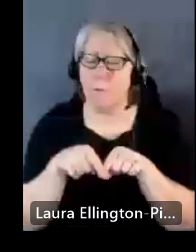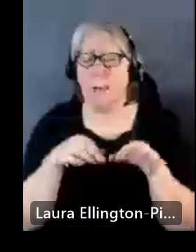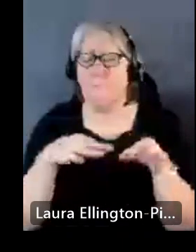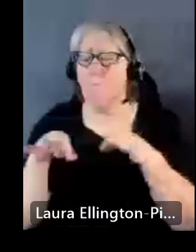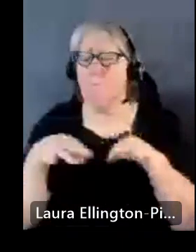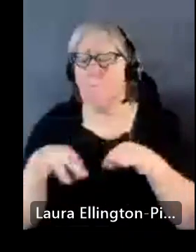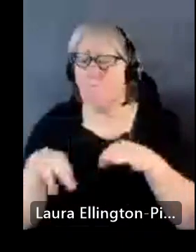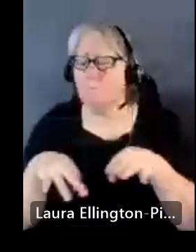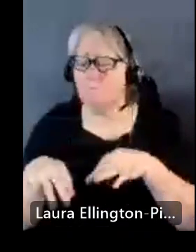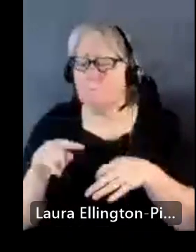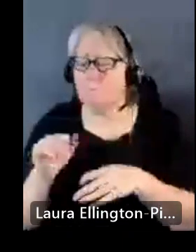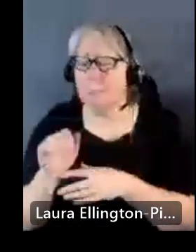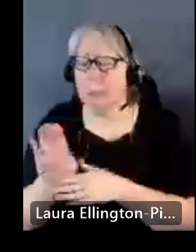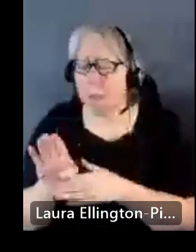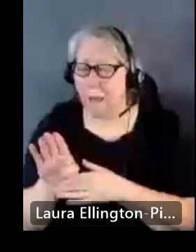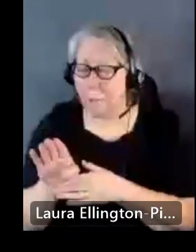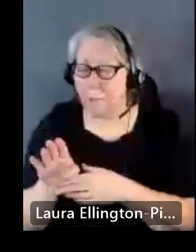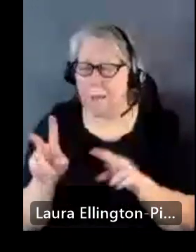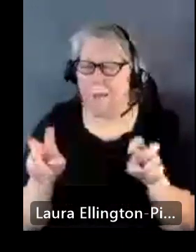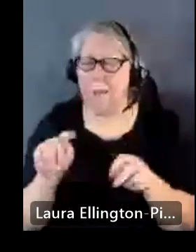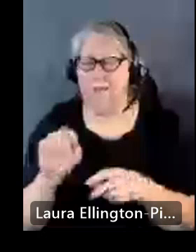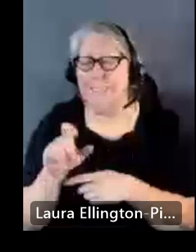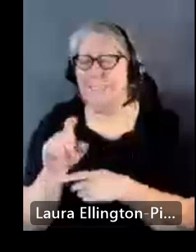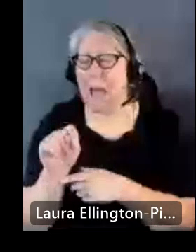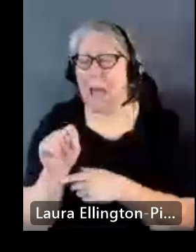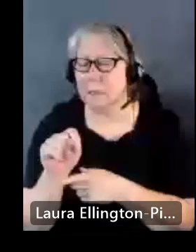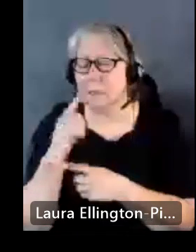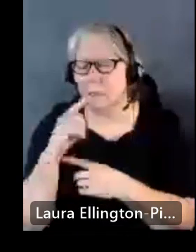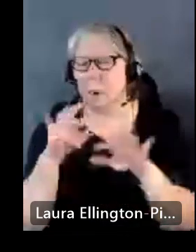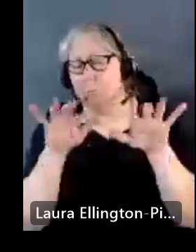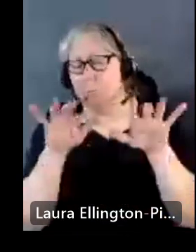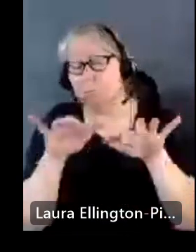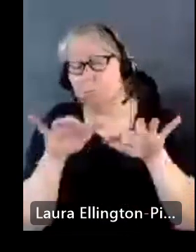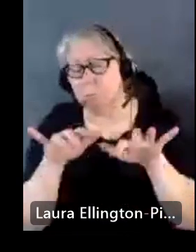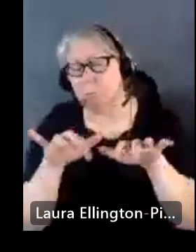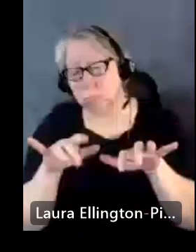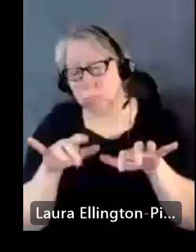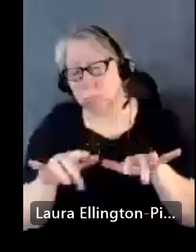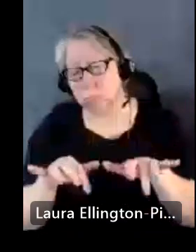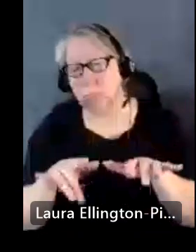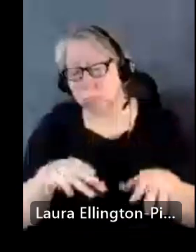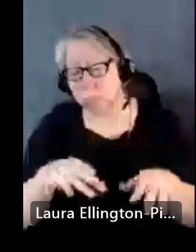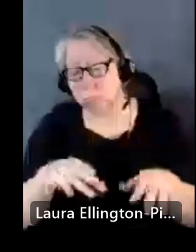tabs that contain text fields for detailed narrative descriptions.